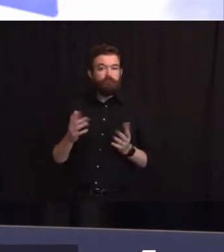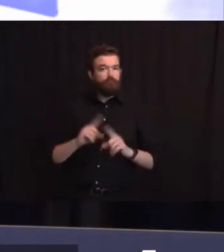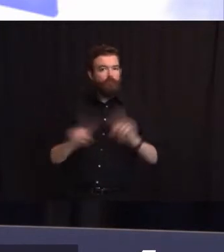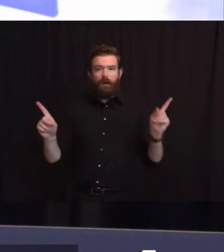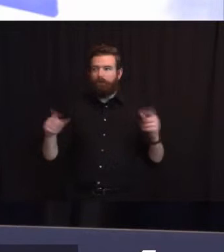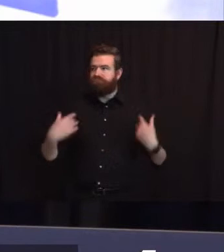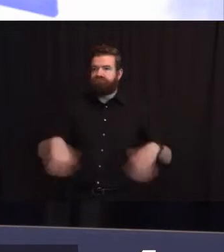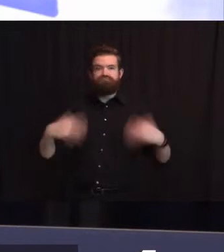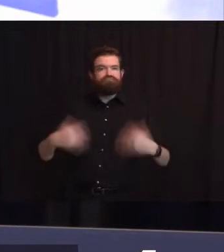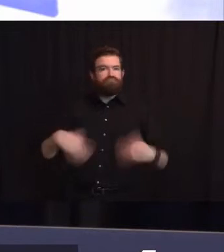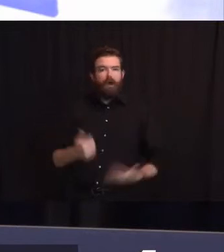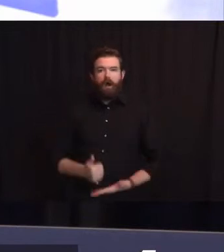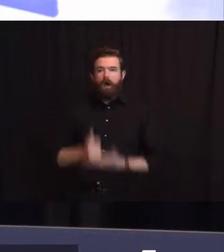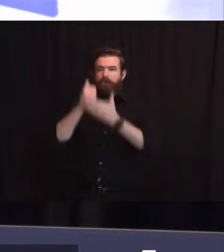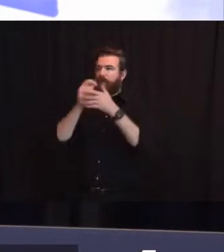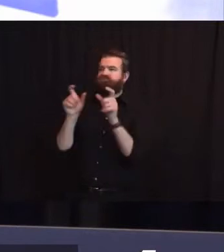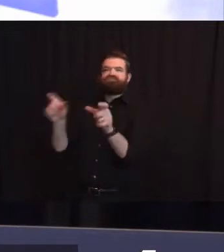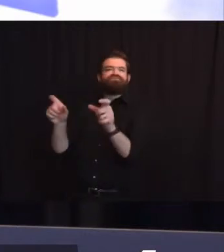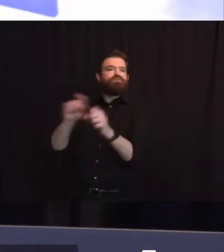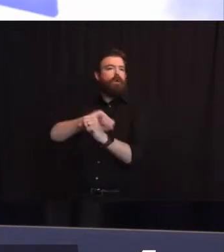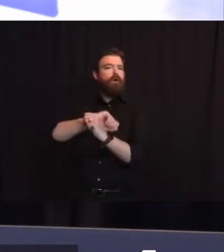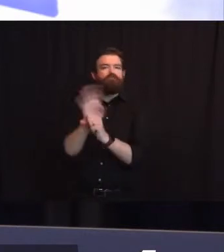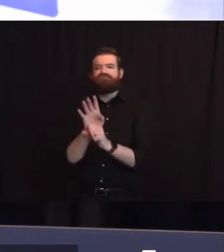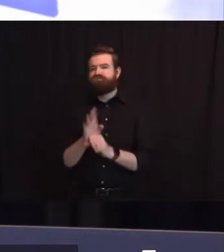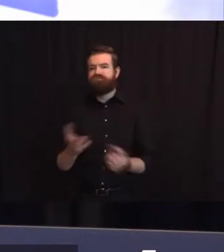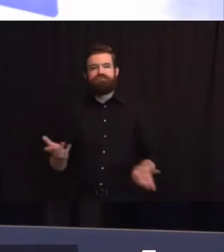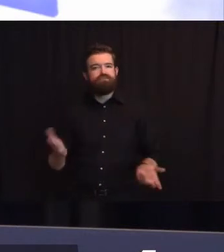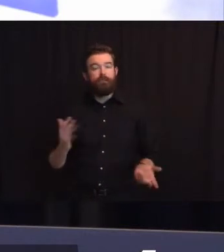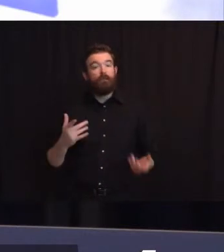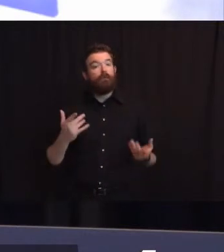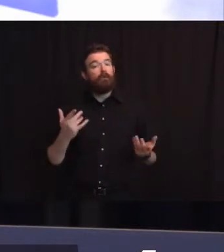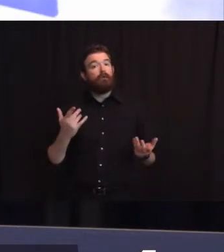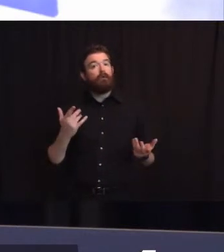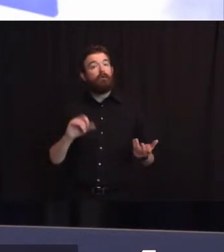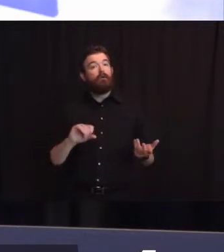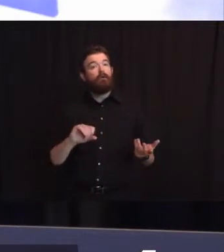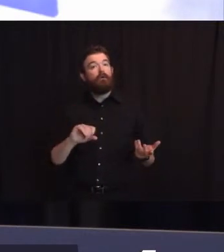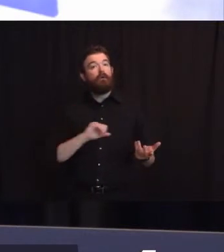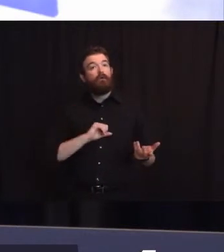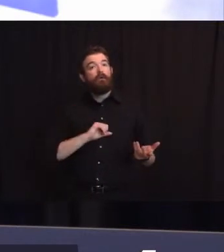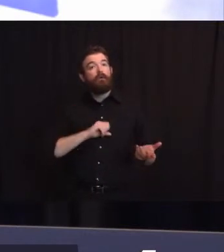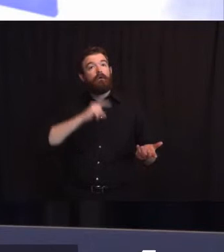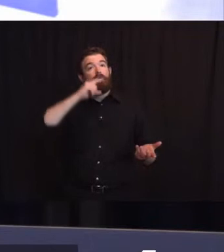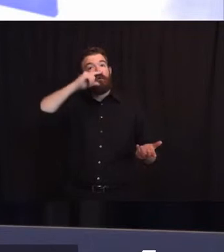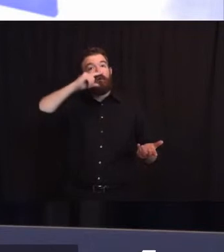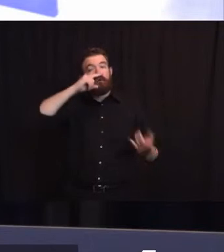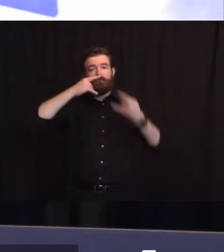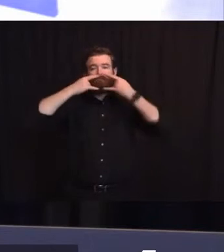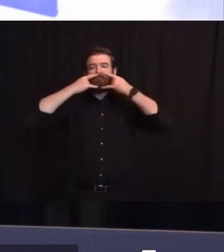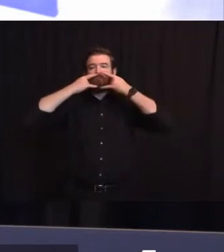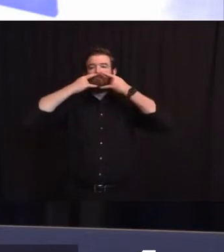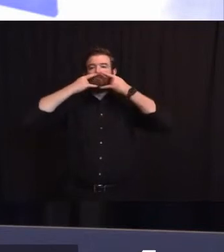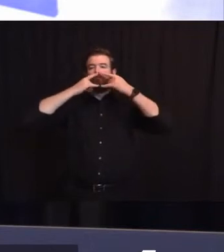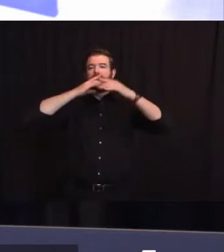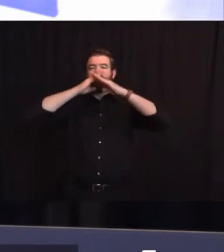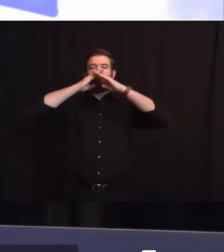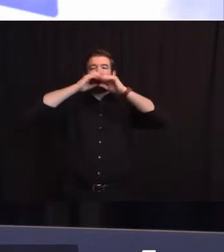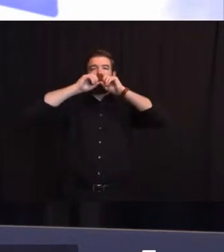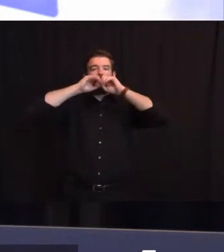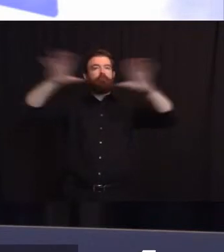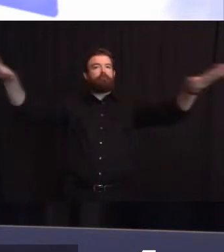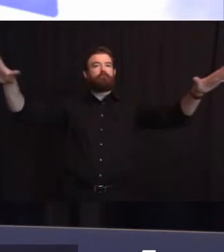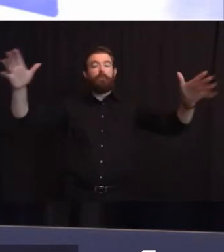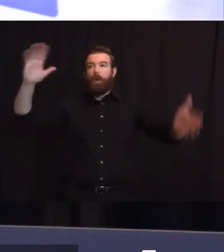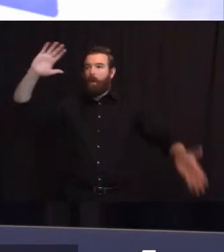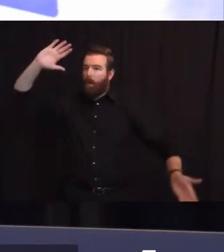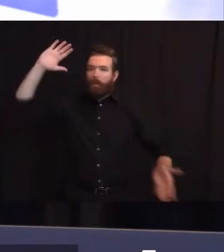talks, coughs, or sneezes from reaching others. They reduce the chance of both transmitting and catching the